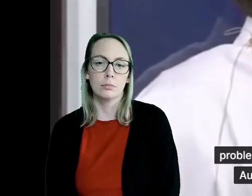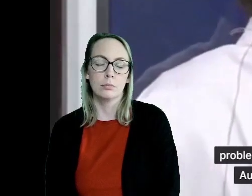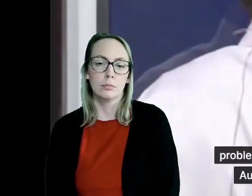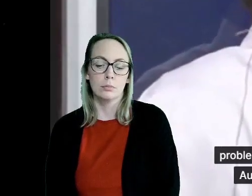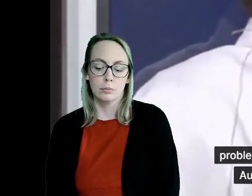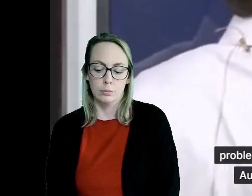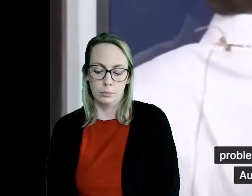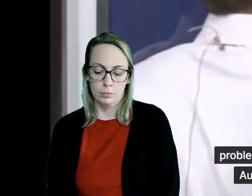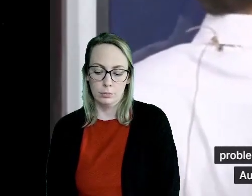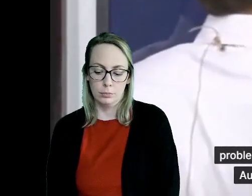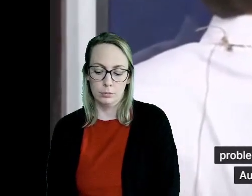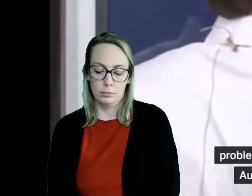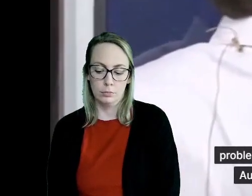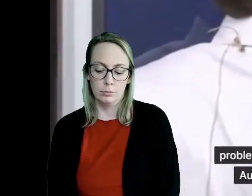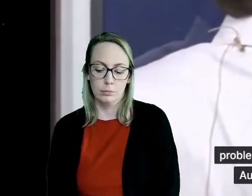is